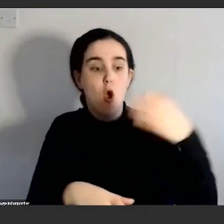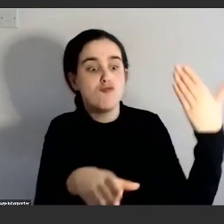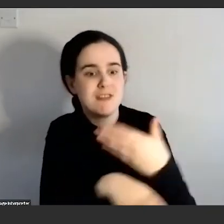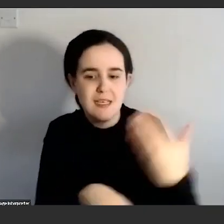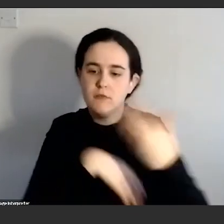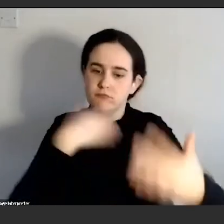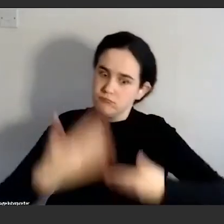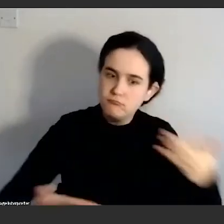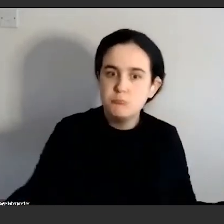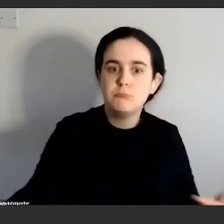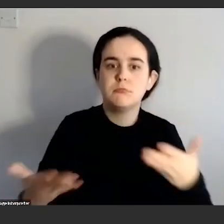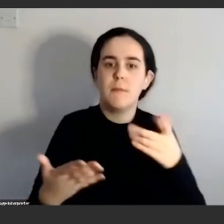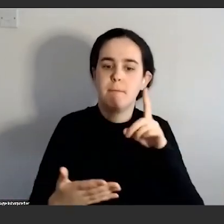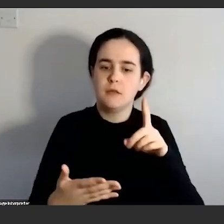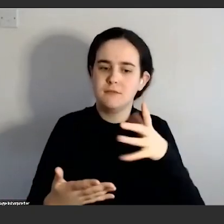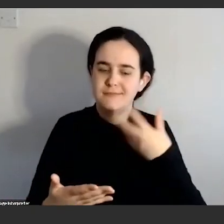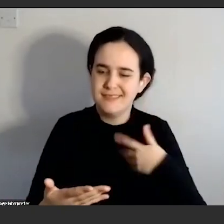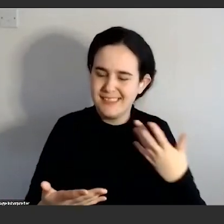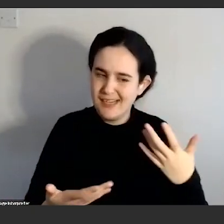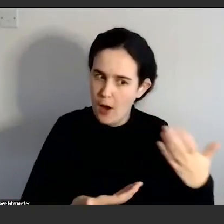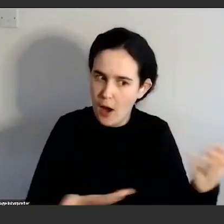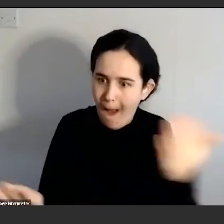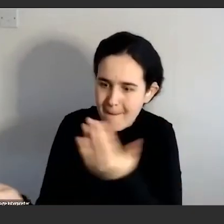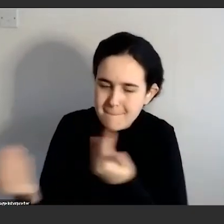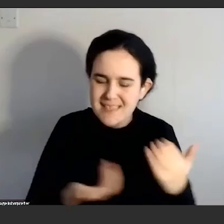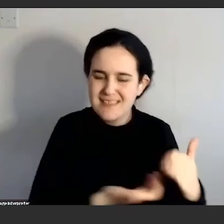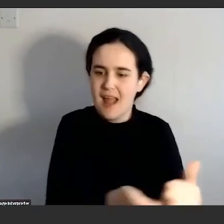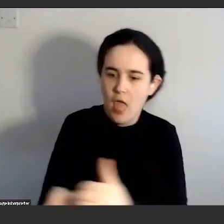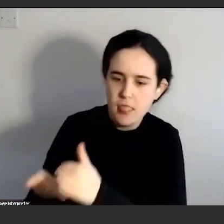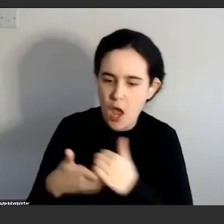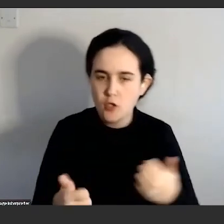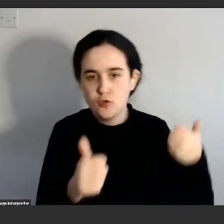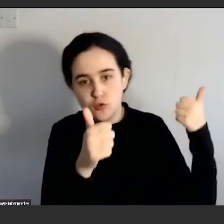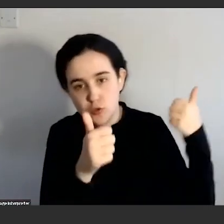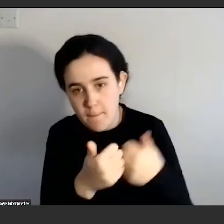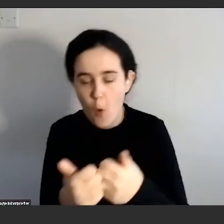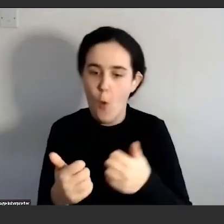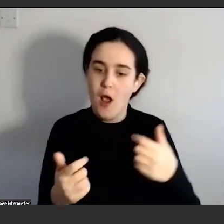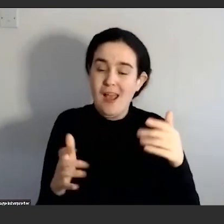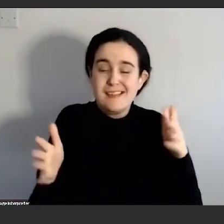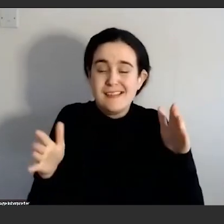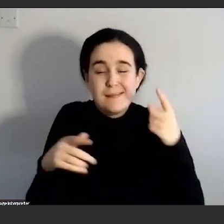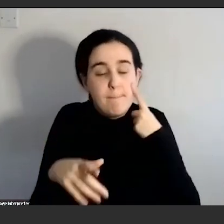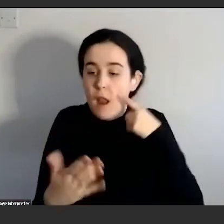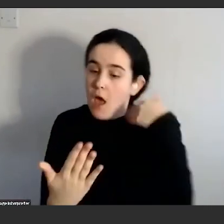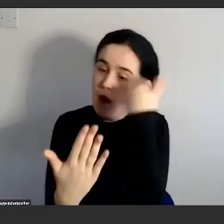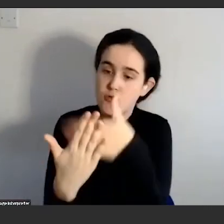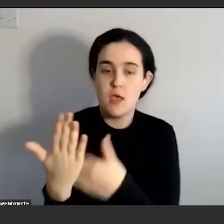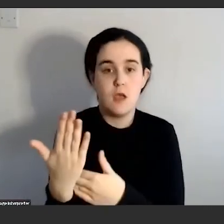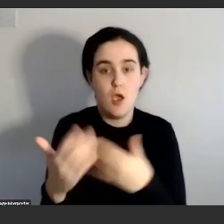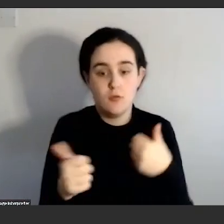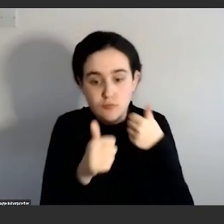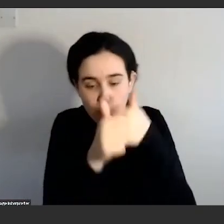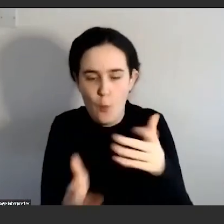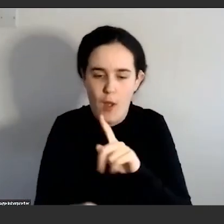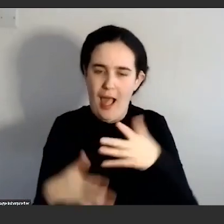doing right now? Yeah, thanks, Femi. So, just building really on what Chris and Jane have already said, I think, for me,